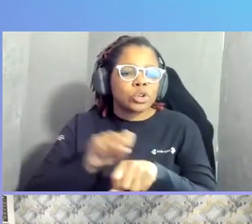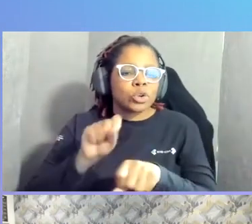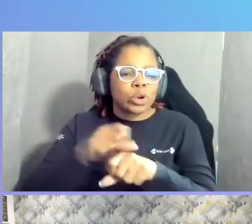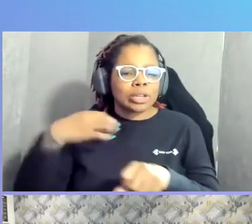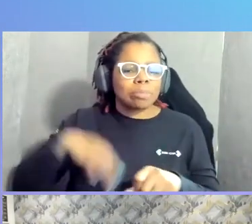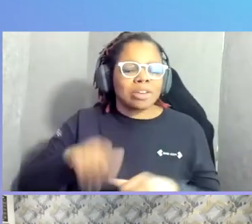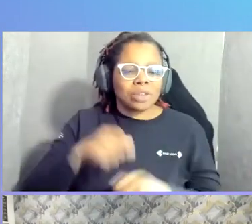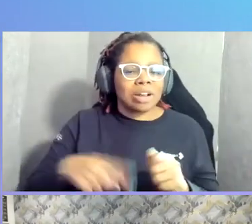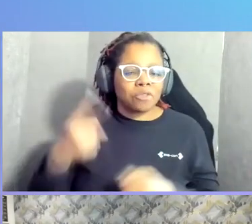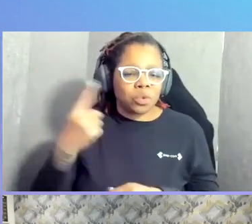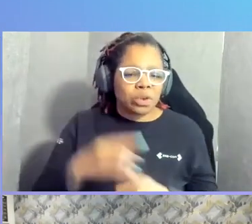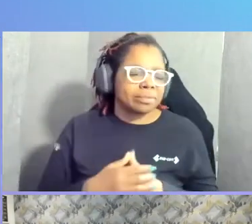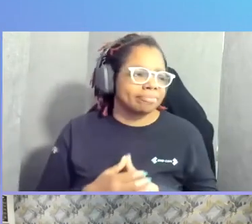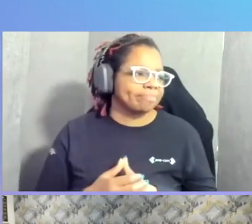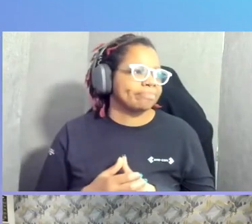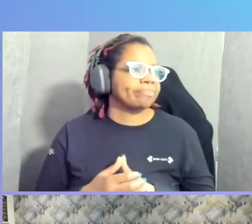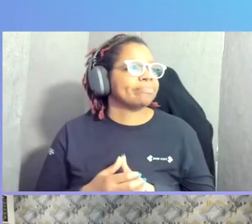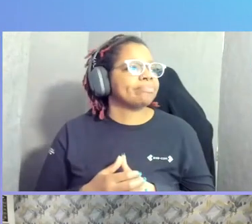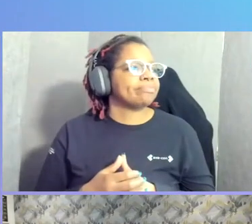everybody. Mm-hmm.